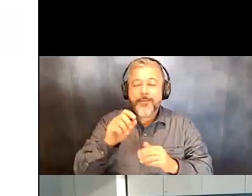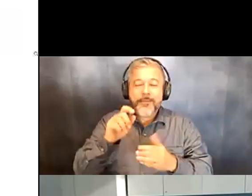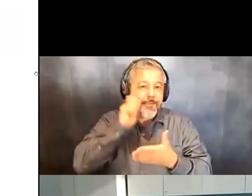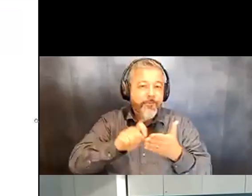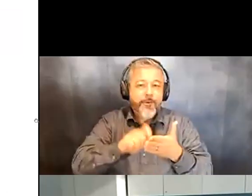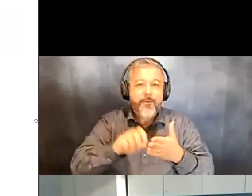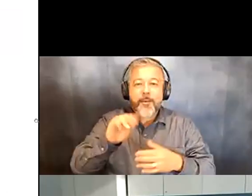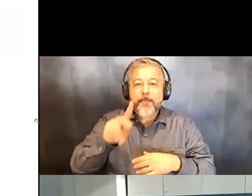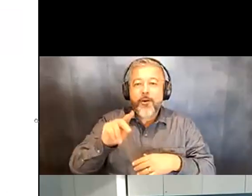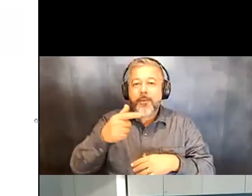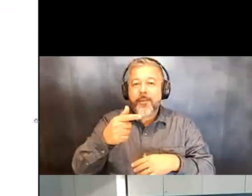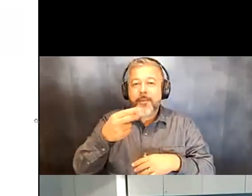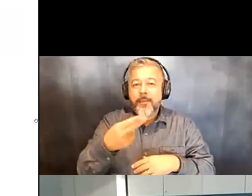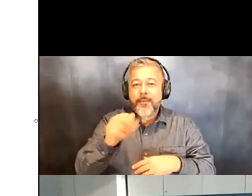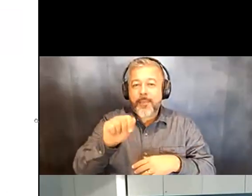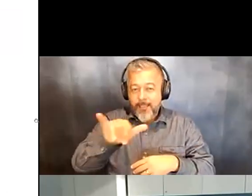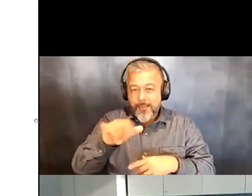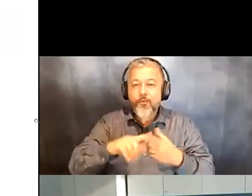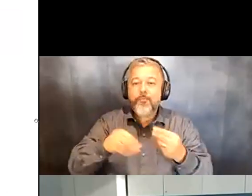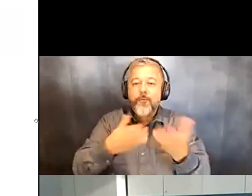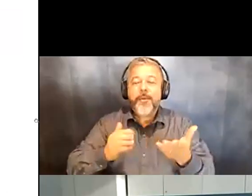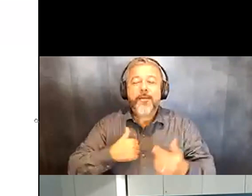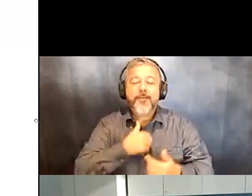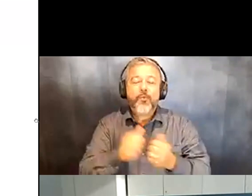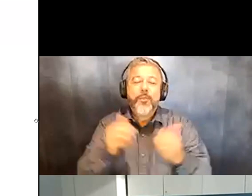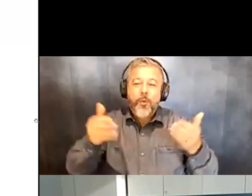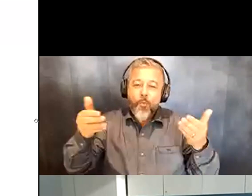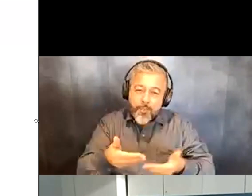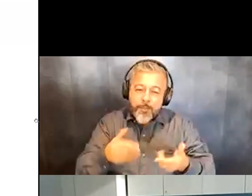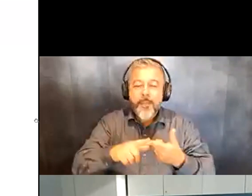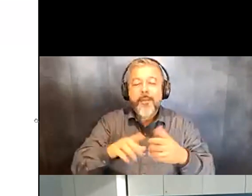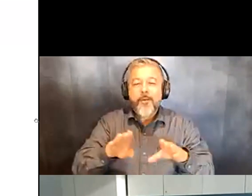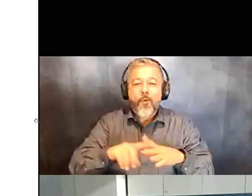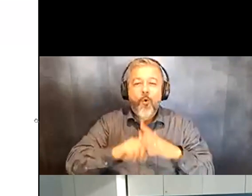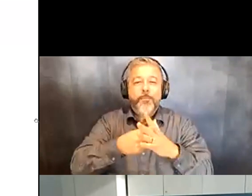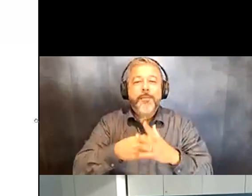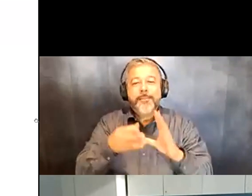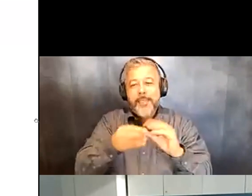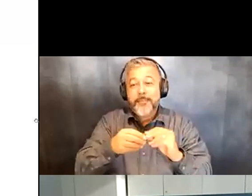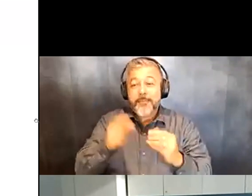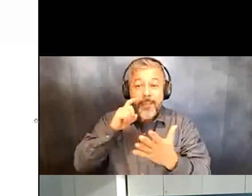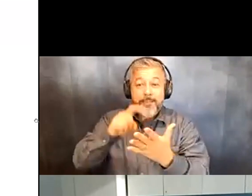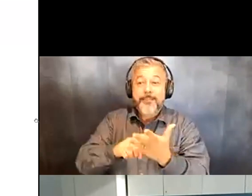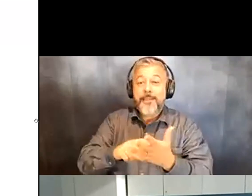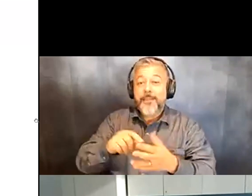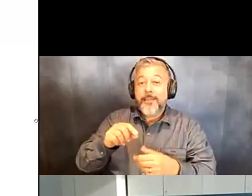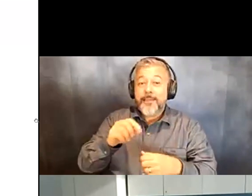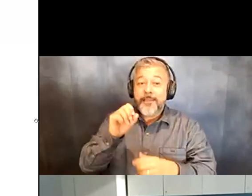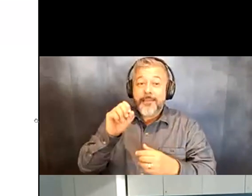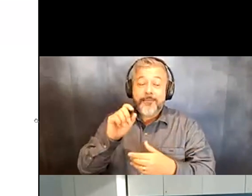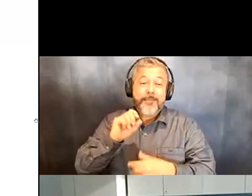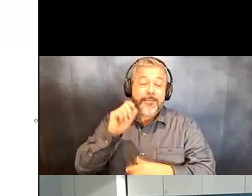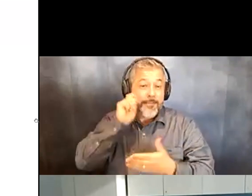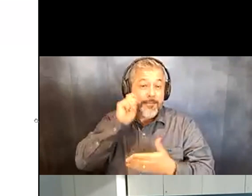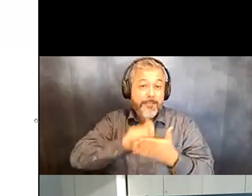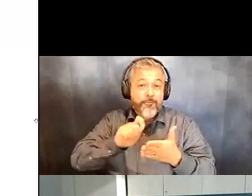be providing us with a welcome and opening statement. So Secretary Galley, I see that you are online. If you want to